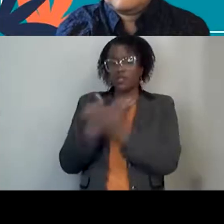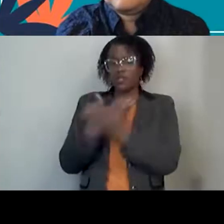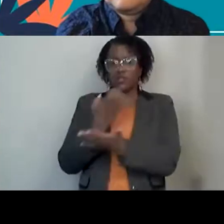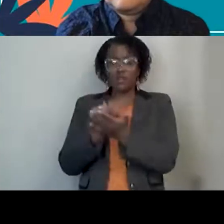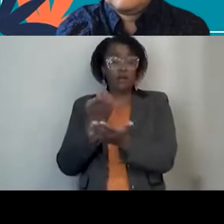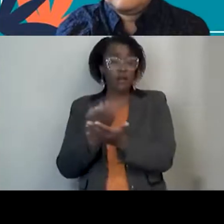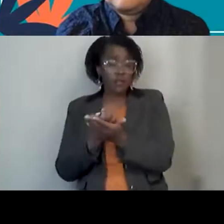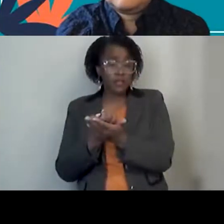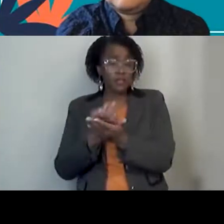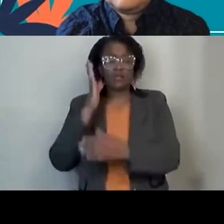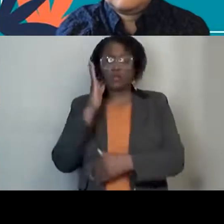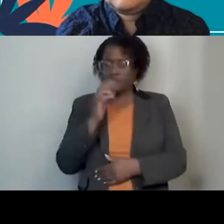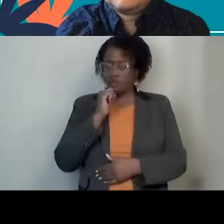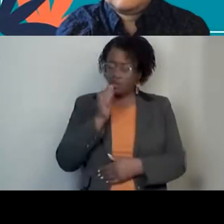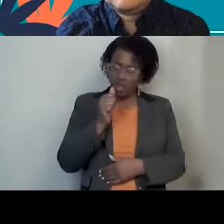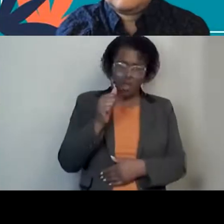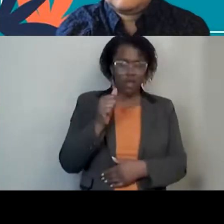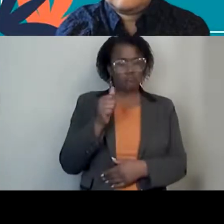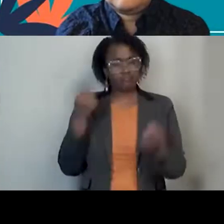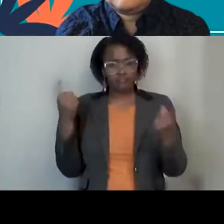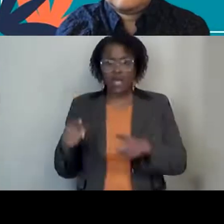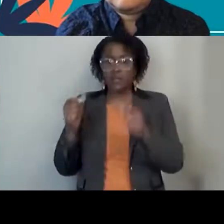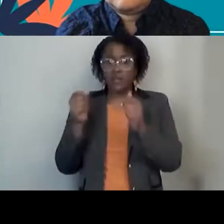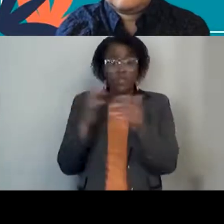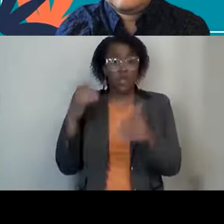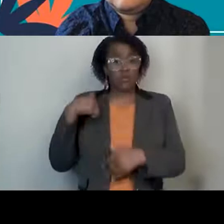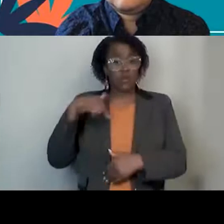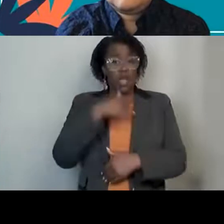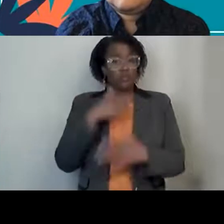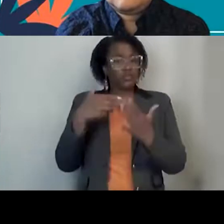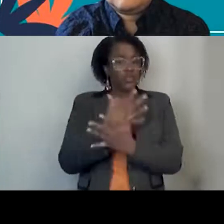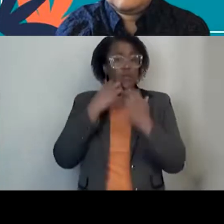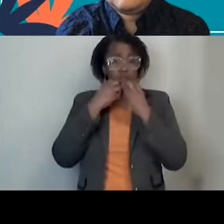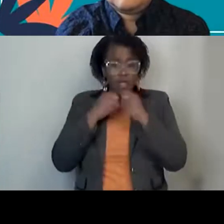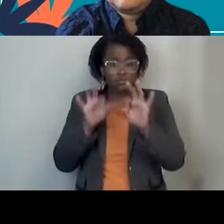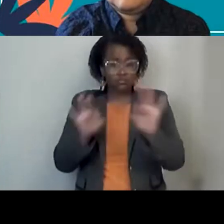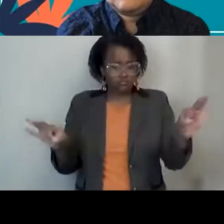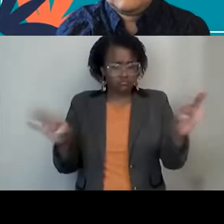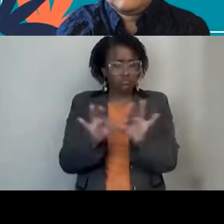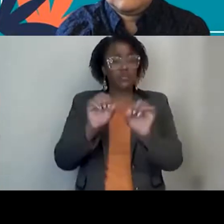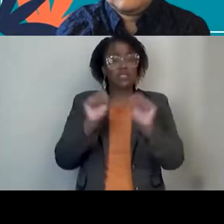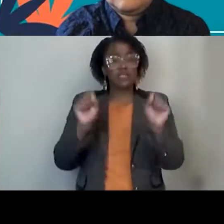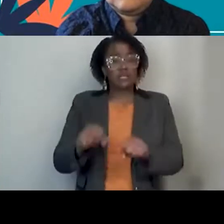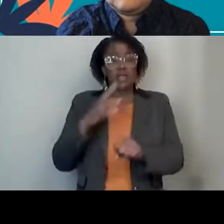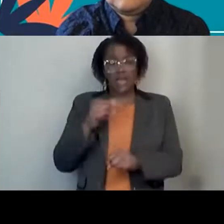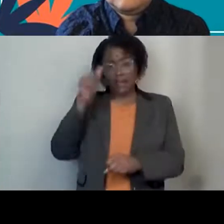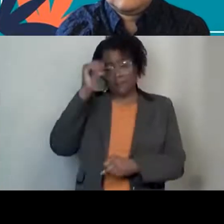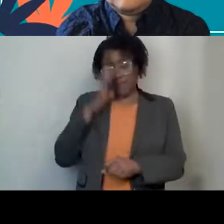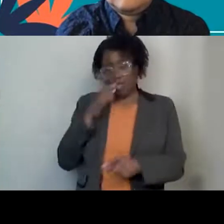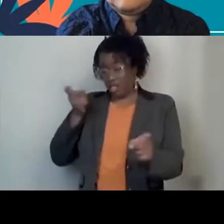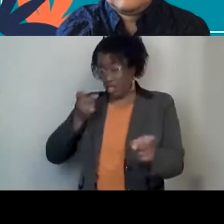economy will not take hold without a new value system and an explicitly anti-patriarchal value